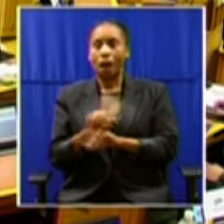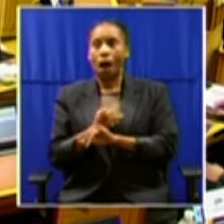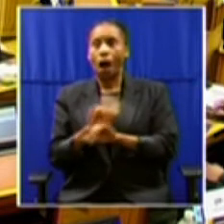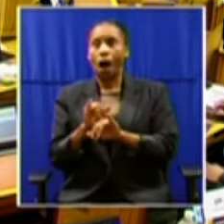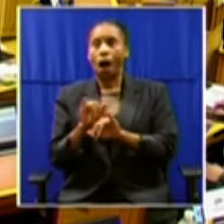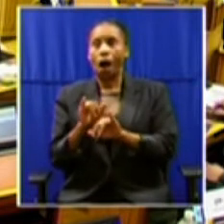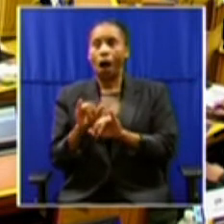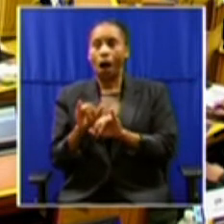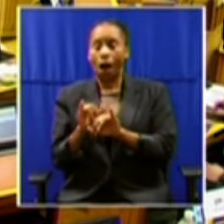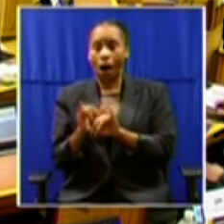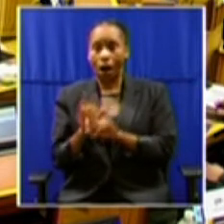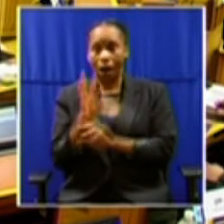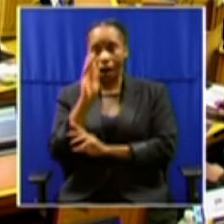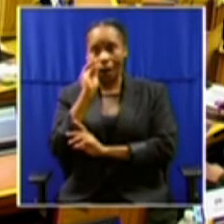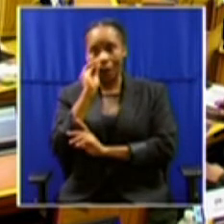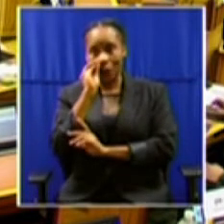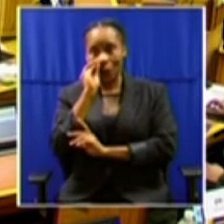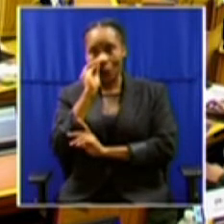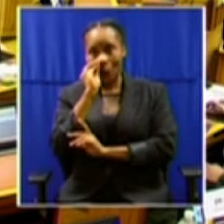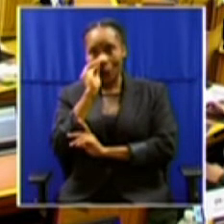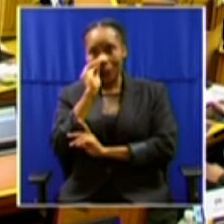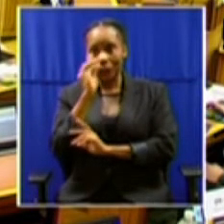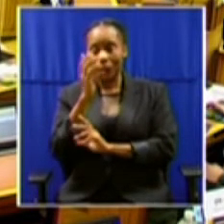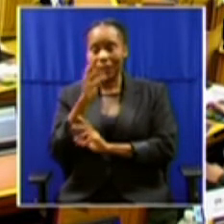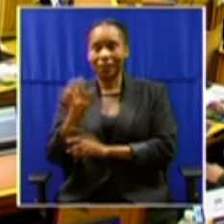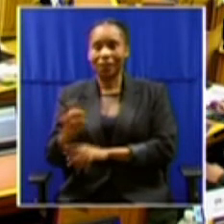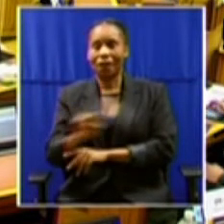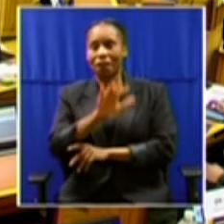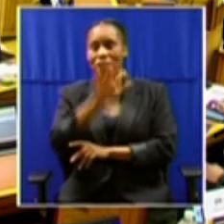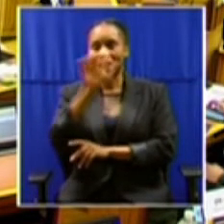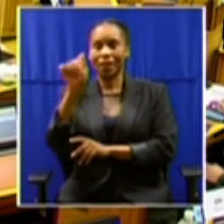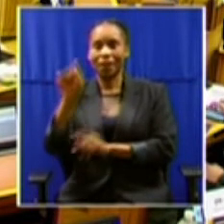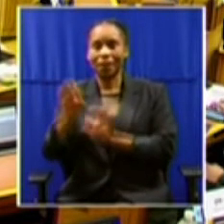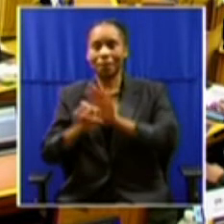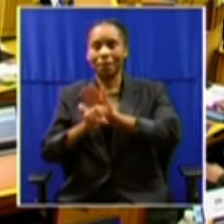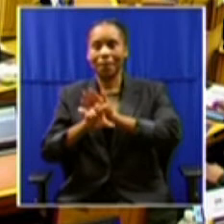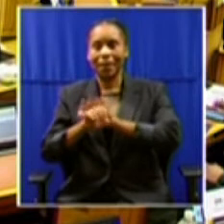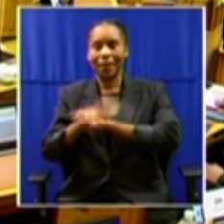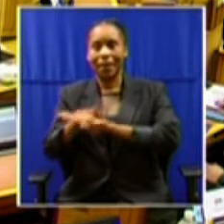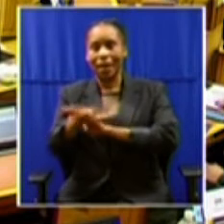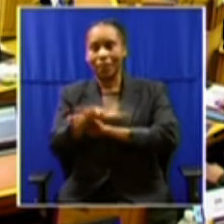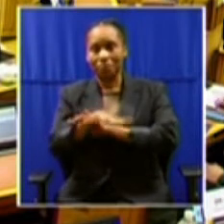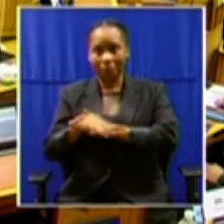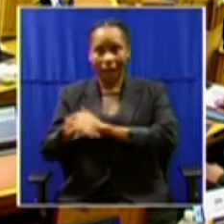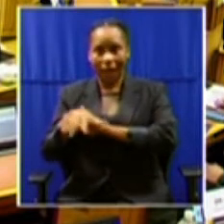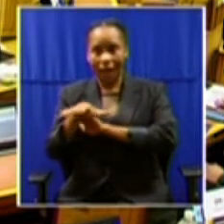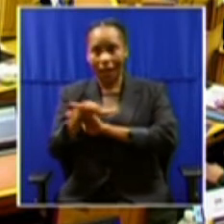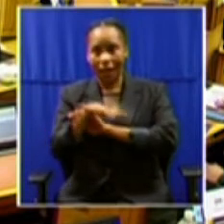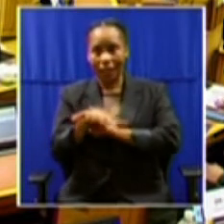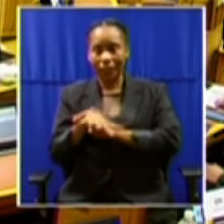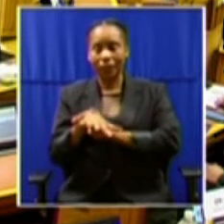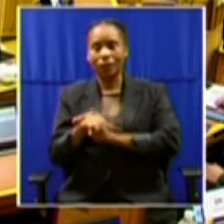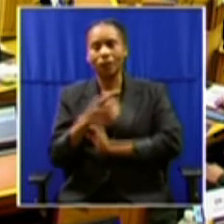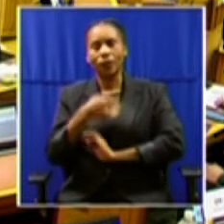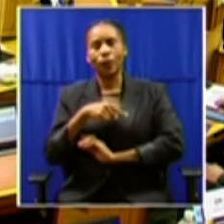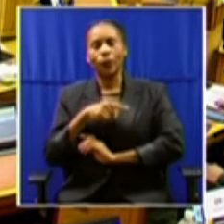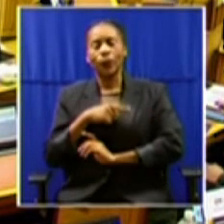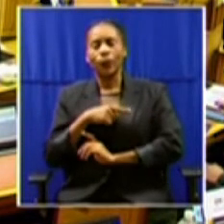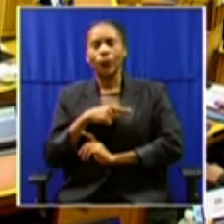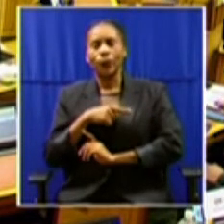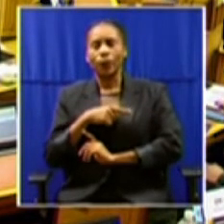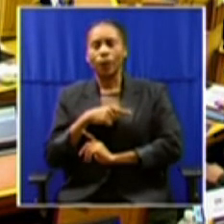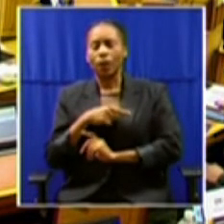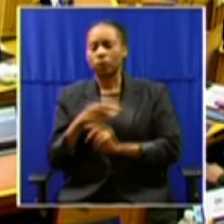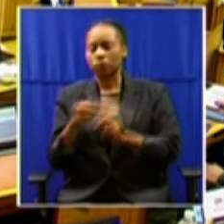the South African media space, we then